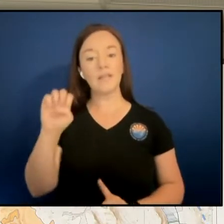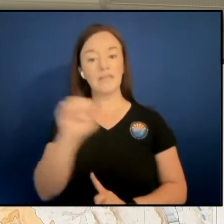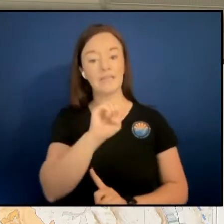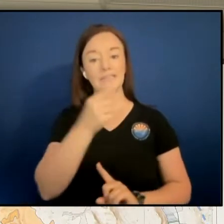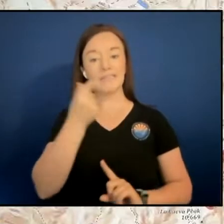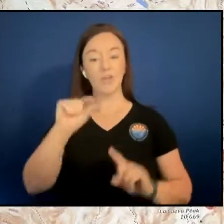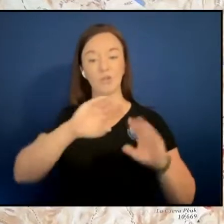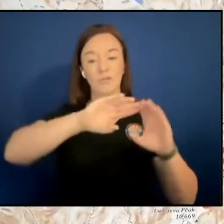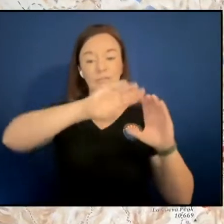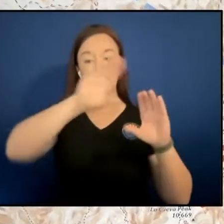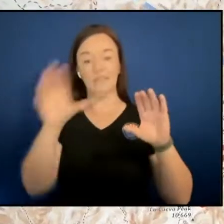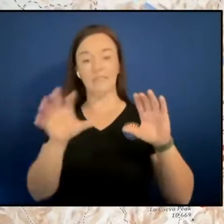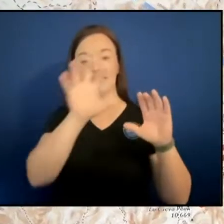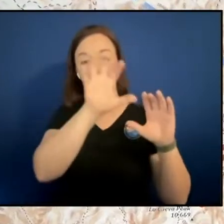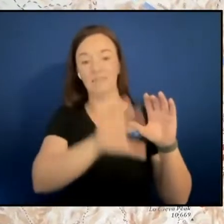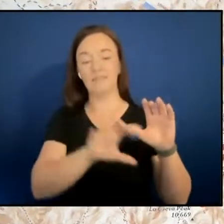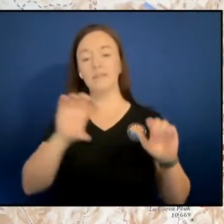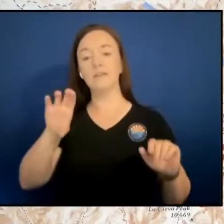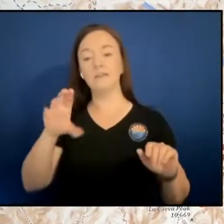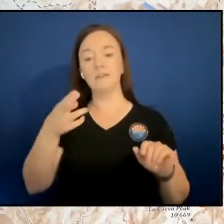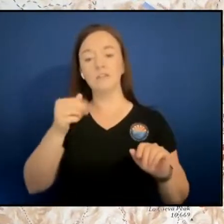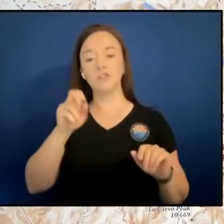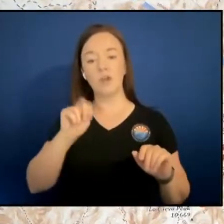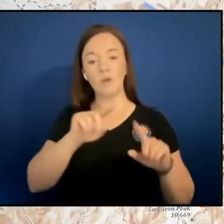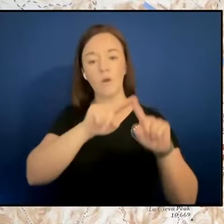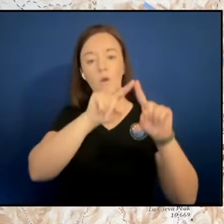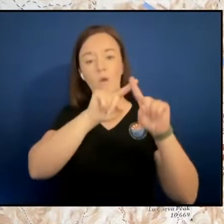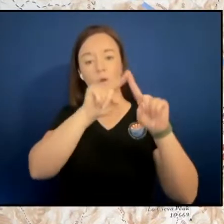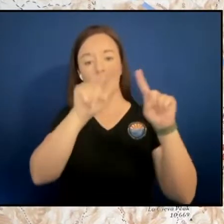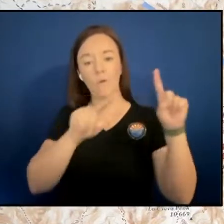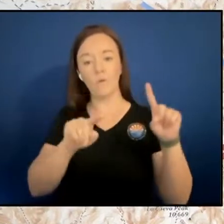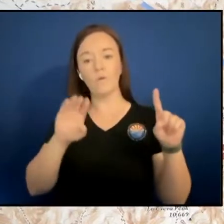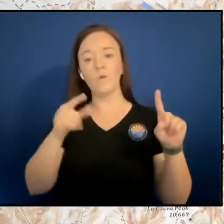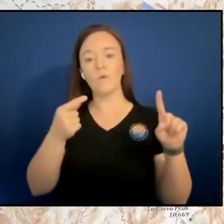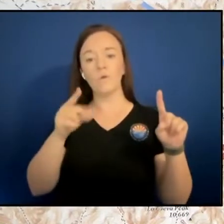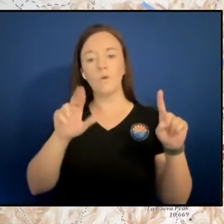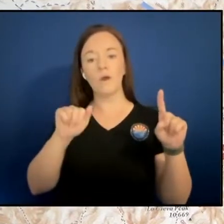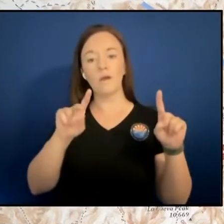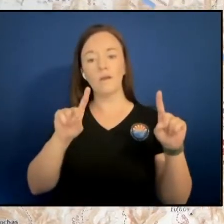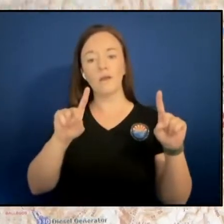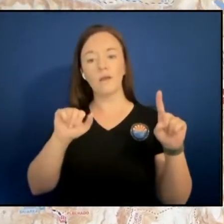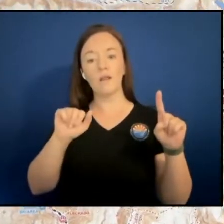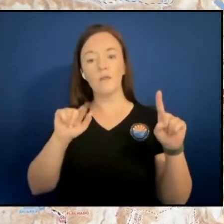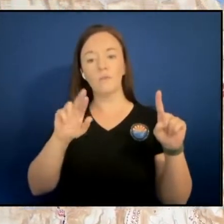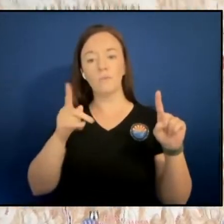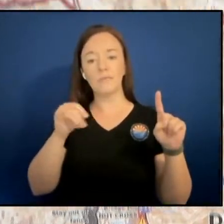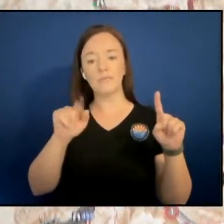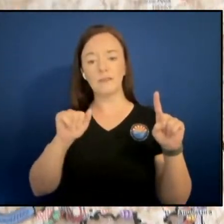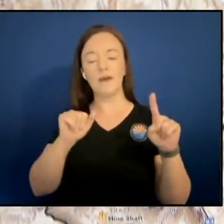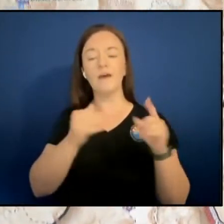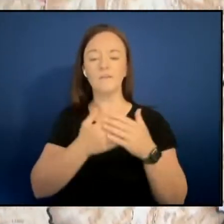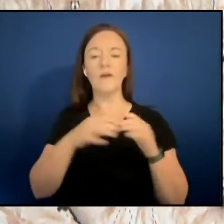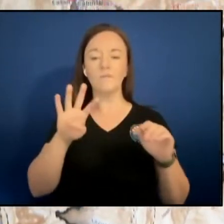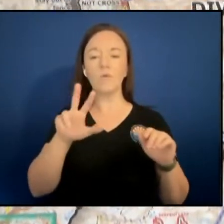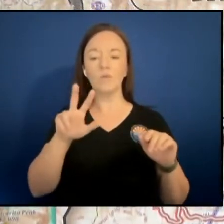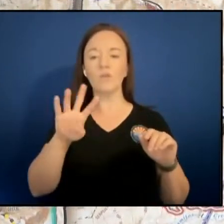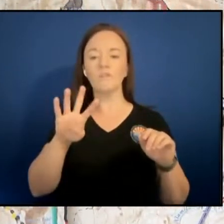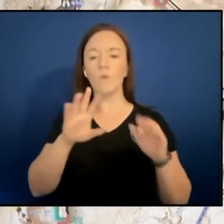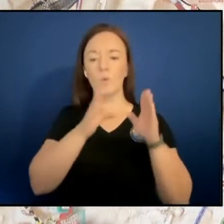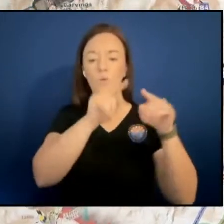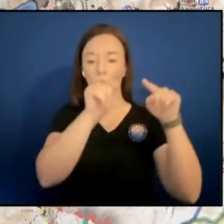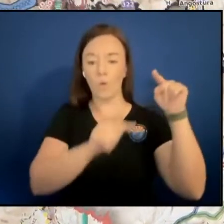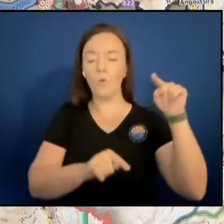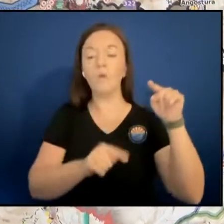there between Chacon and then the Guadalupe where the 434 road comes down. A lot of good progress going north here. Again,